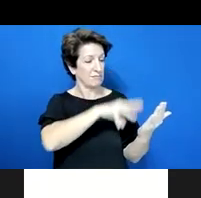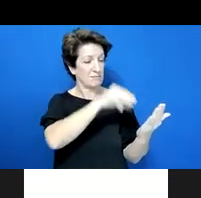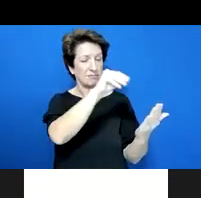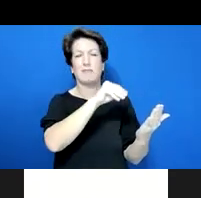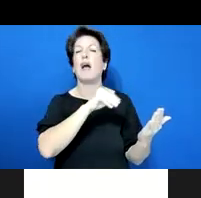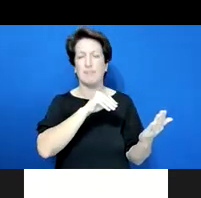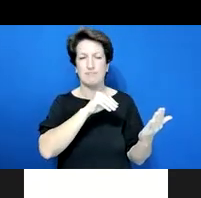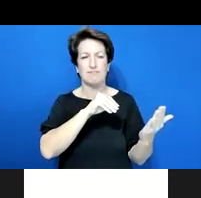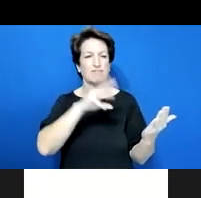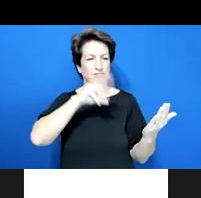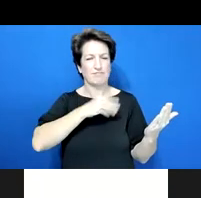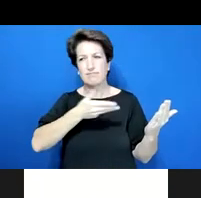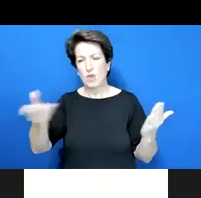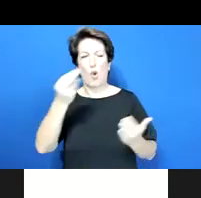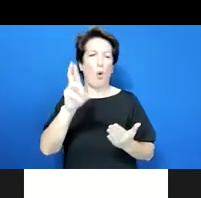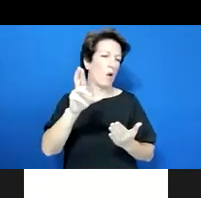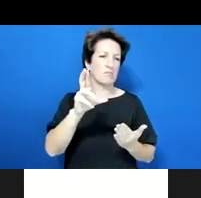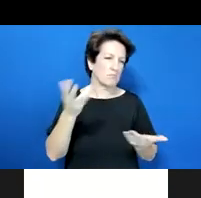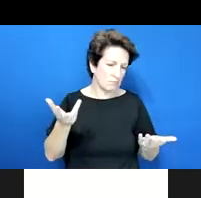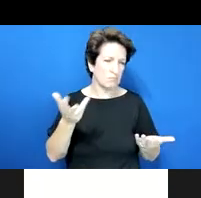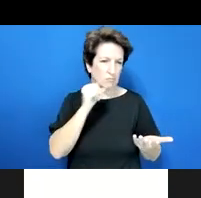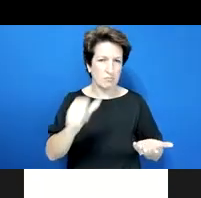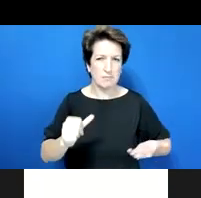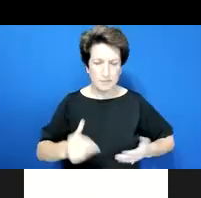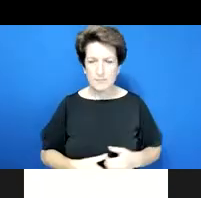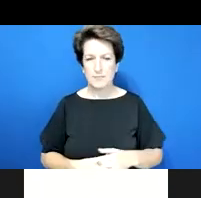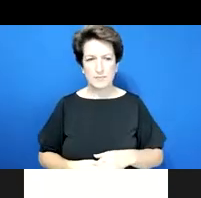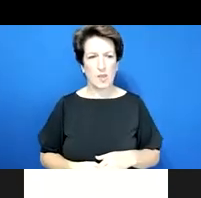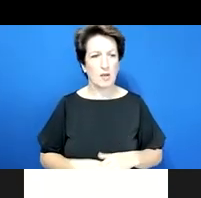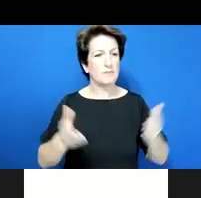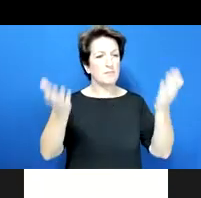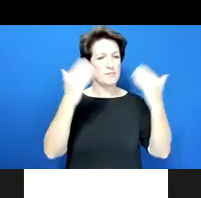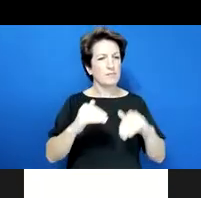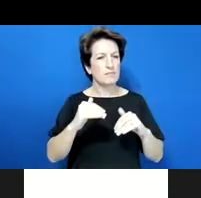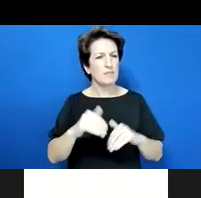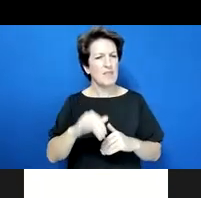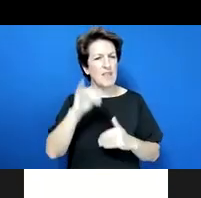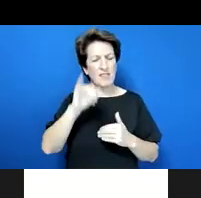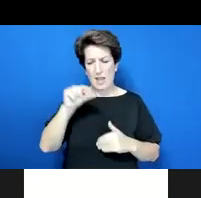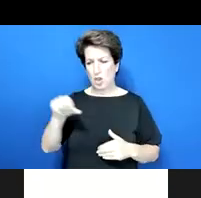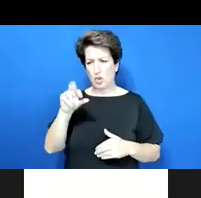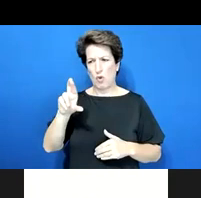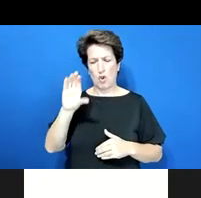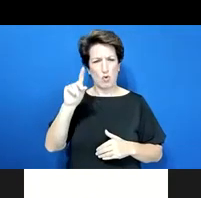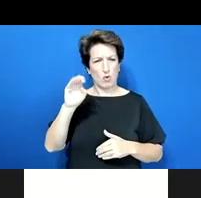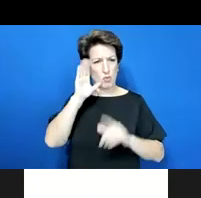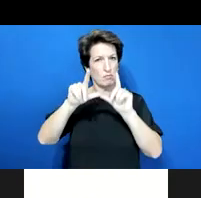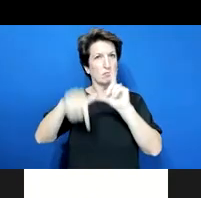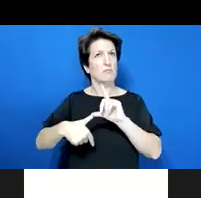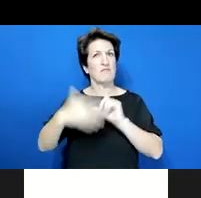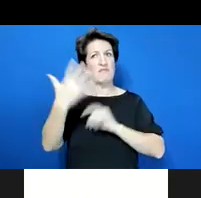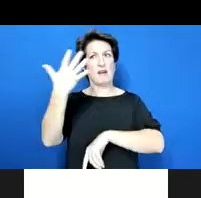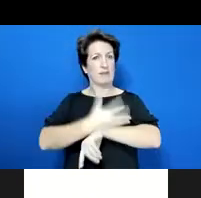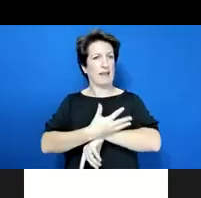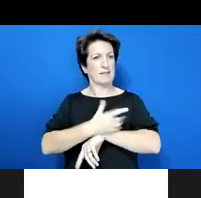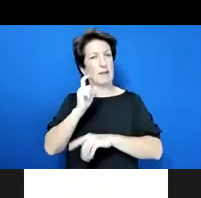as an individual. Does the vaccination record with QR code expire after 5 days? We get asked that a lot because one of the ways